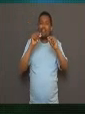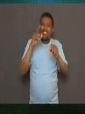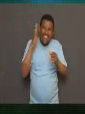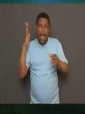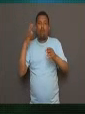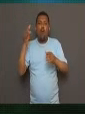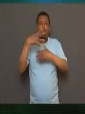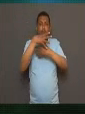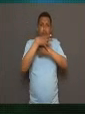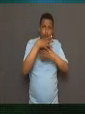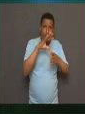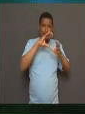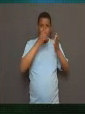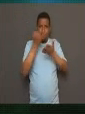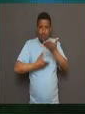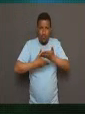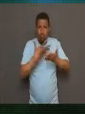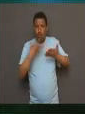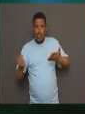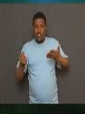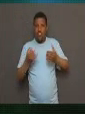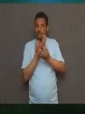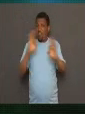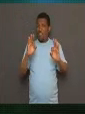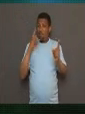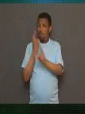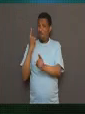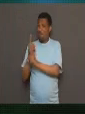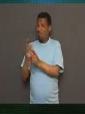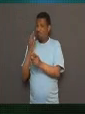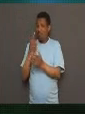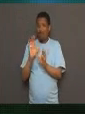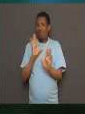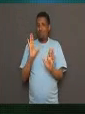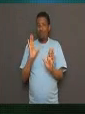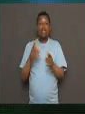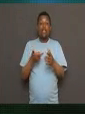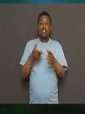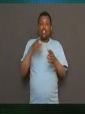map projection is free of distortion.